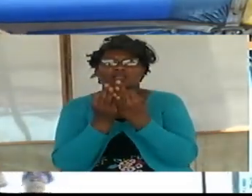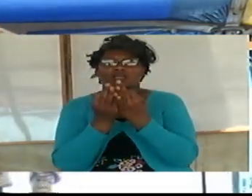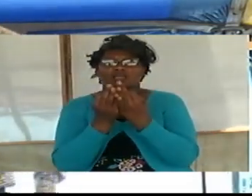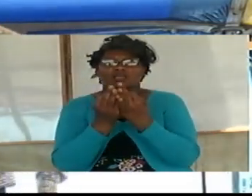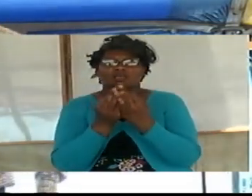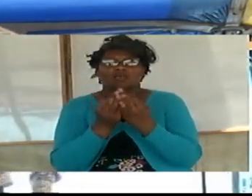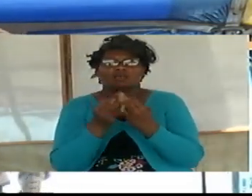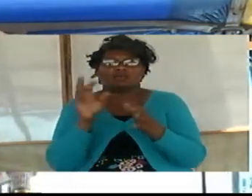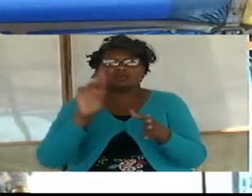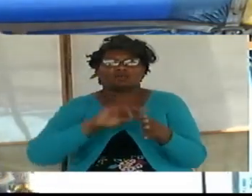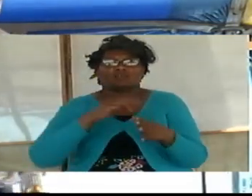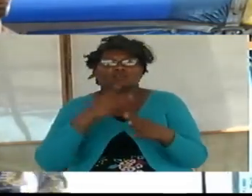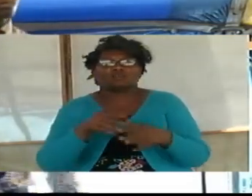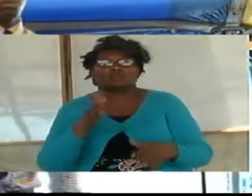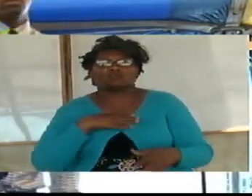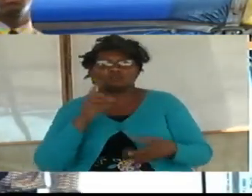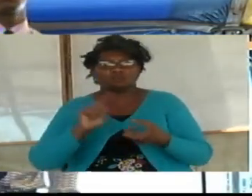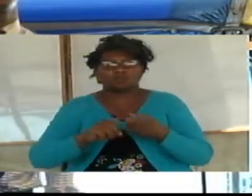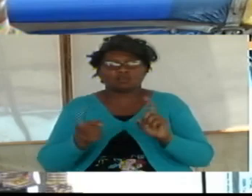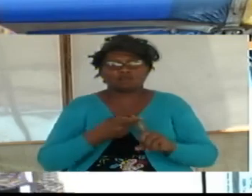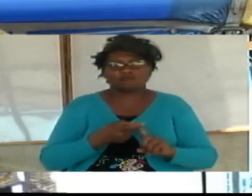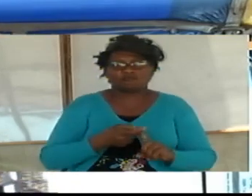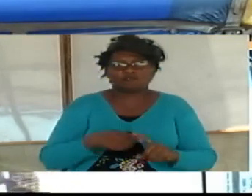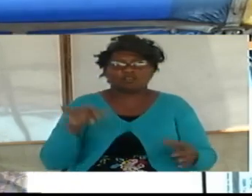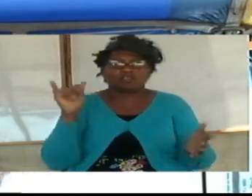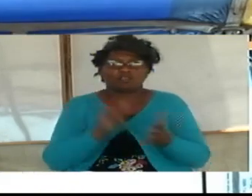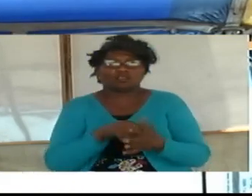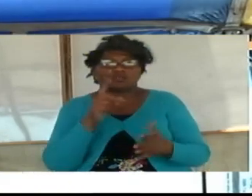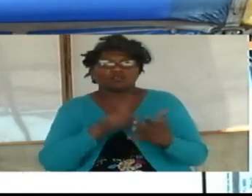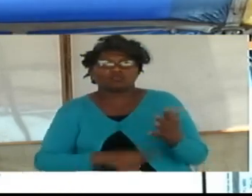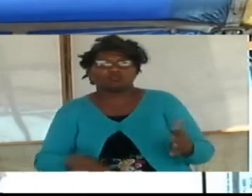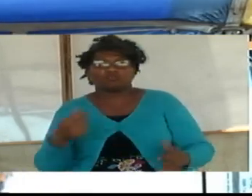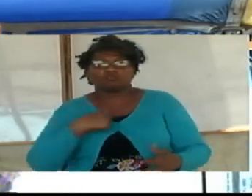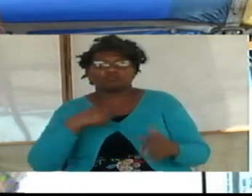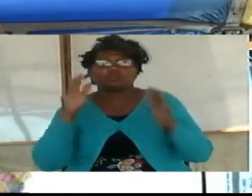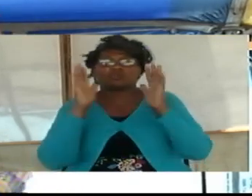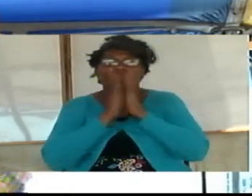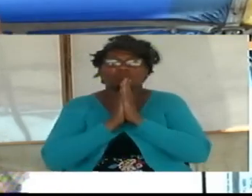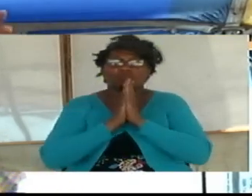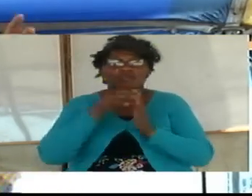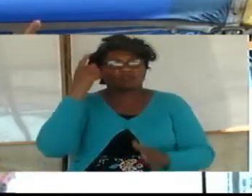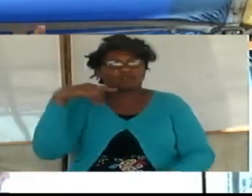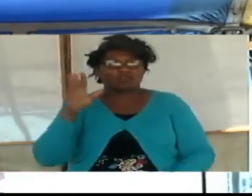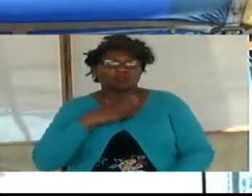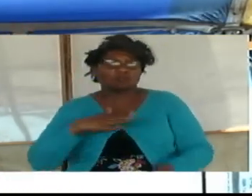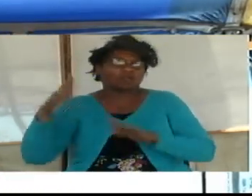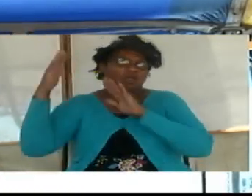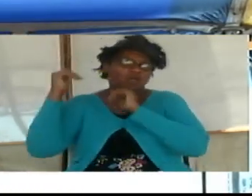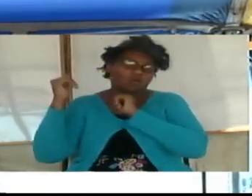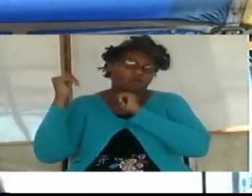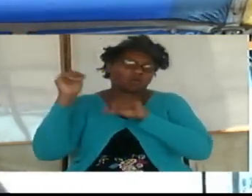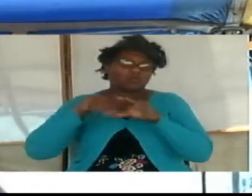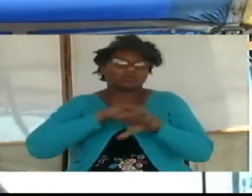Hallelujah. That's what I'm praying for. So my hope is all in the blood.